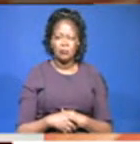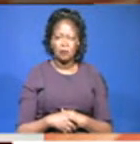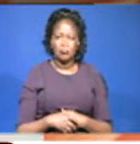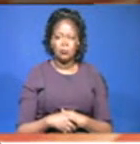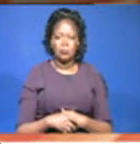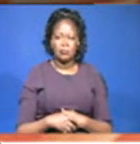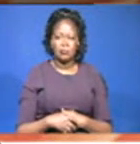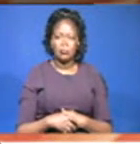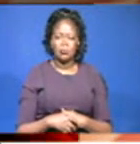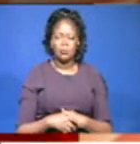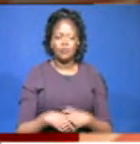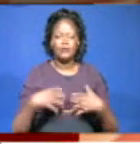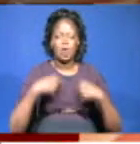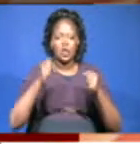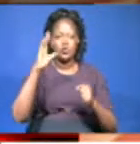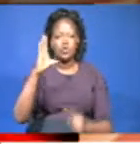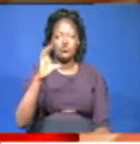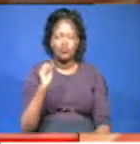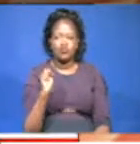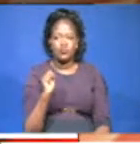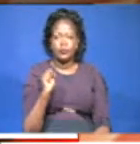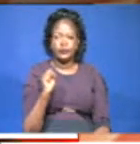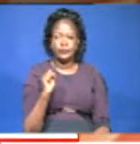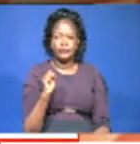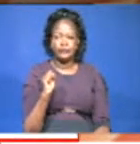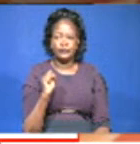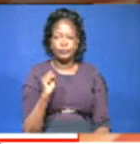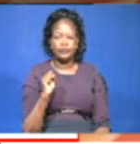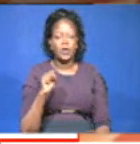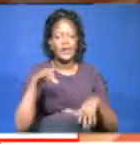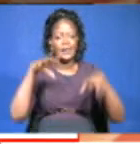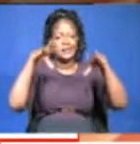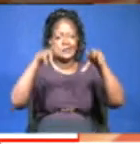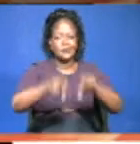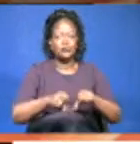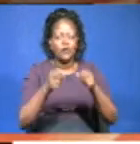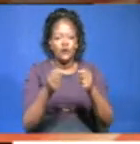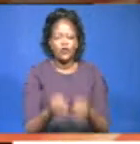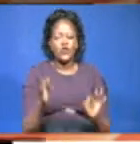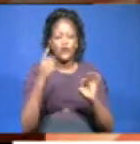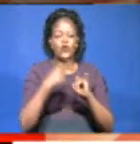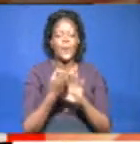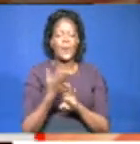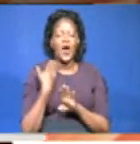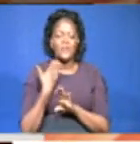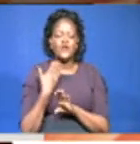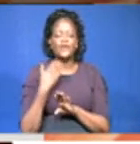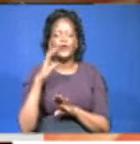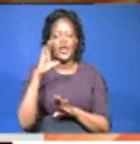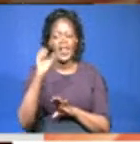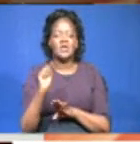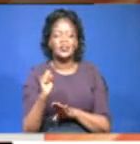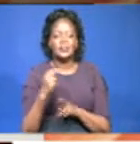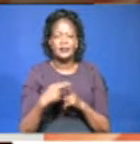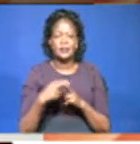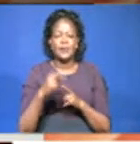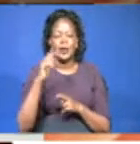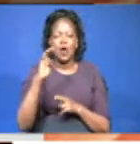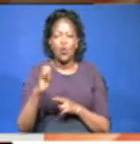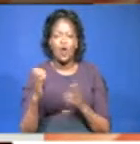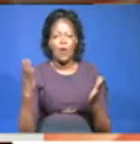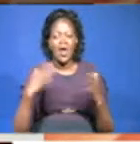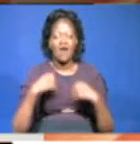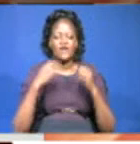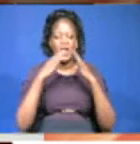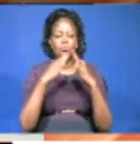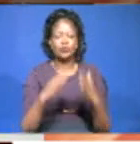Health Cabinet Secretary Wafula Nakhumicha has taken over officially from her predecessor Mutahi Kagwe at Afya House.